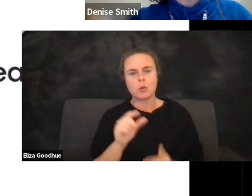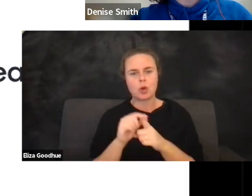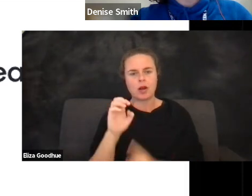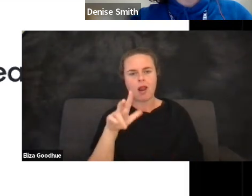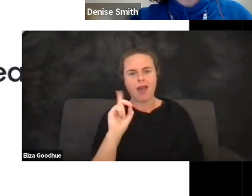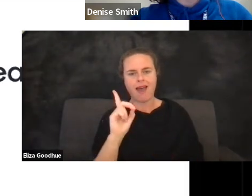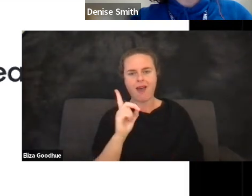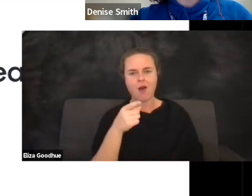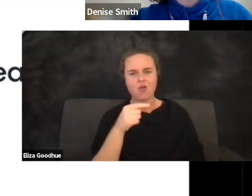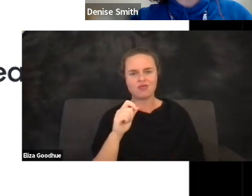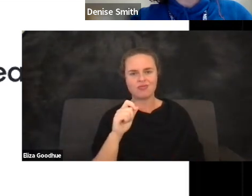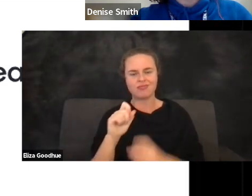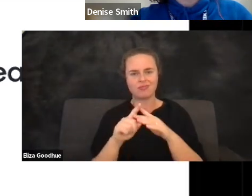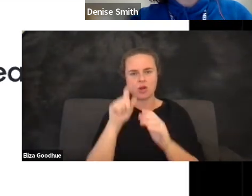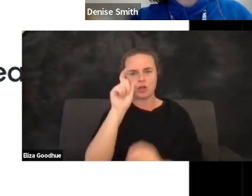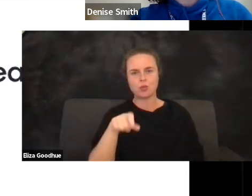or to wrap up